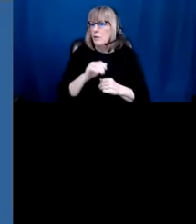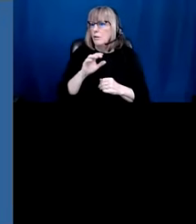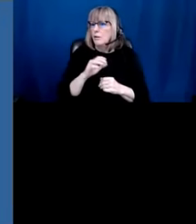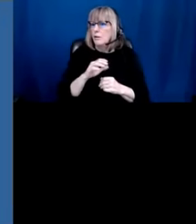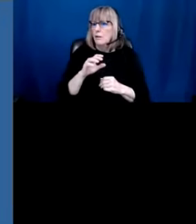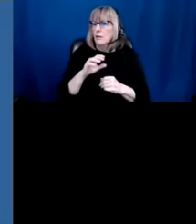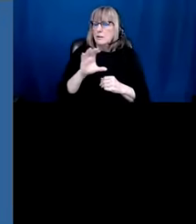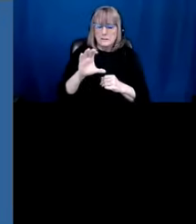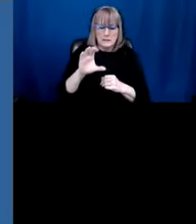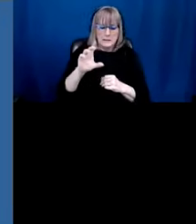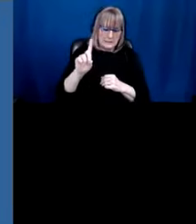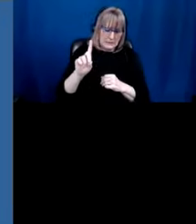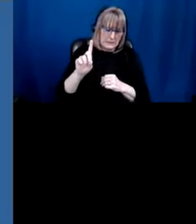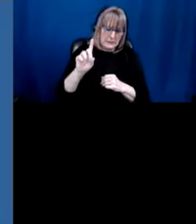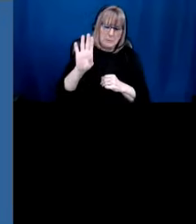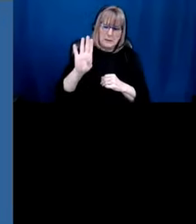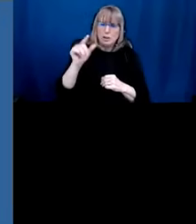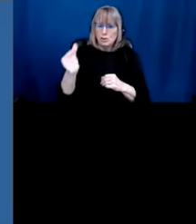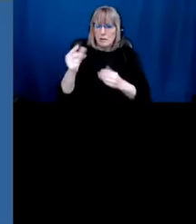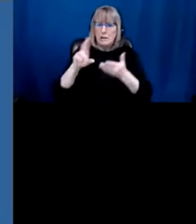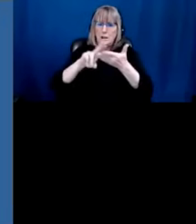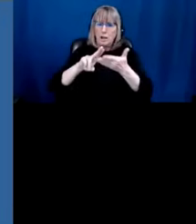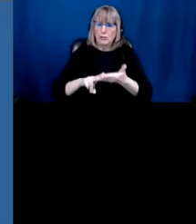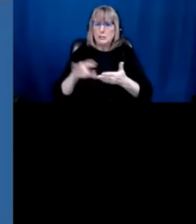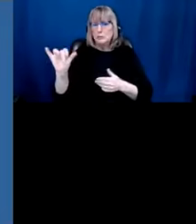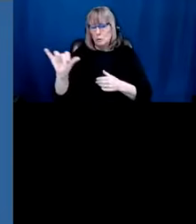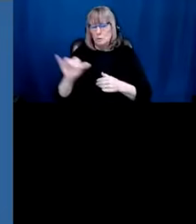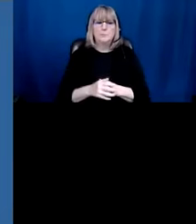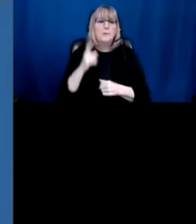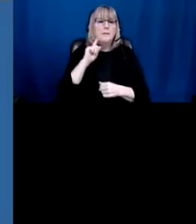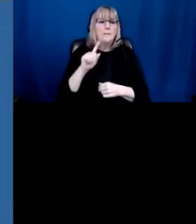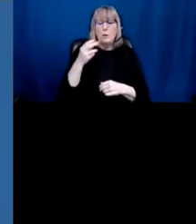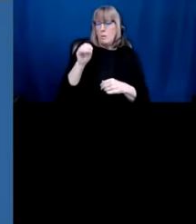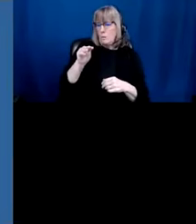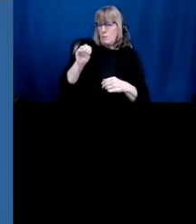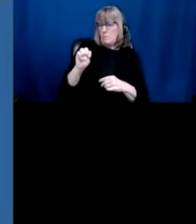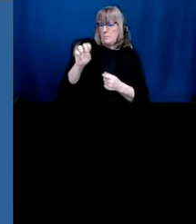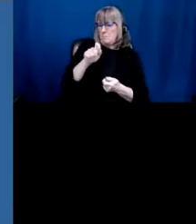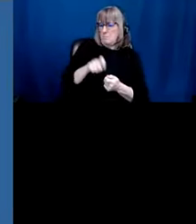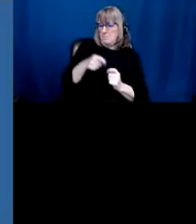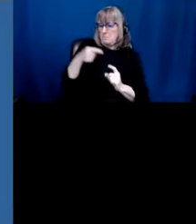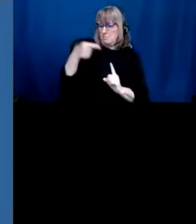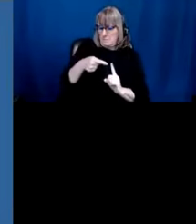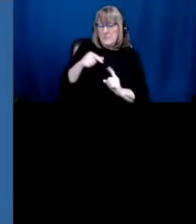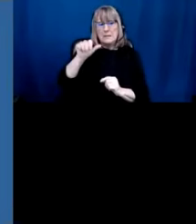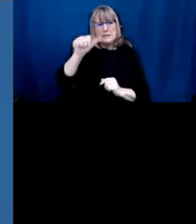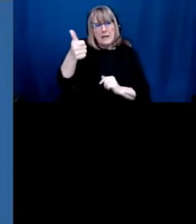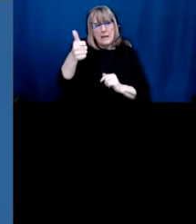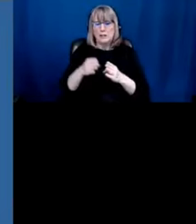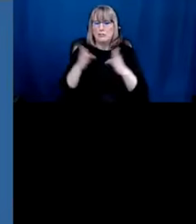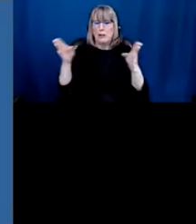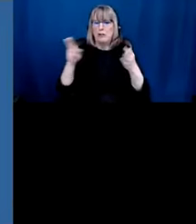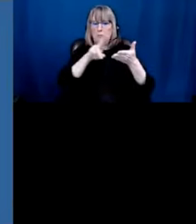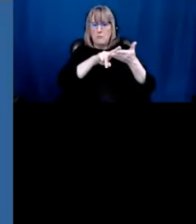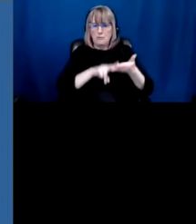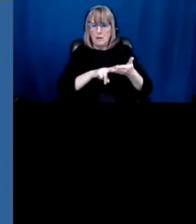as part of this presentation as well. So for home specifically, we had 10 general Estos valores no